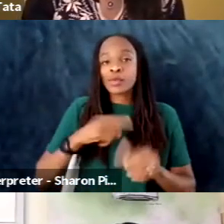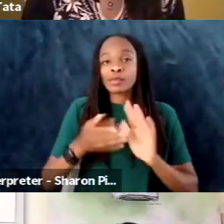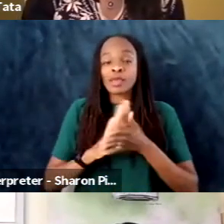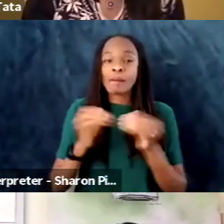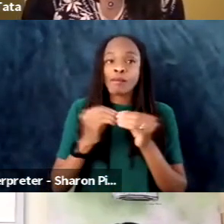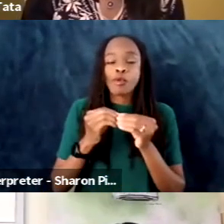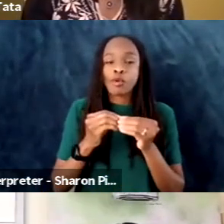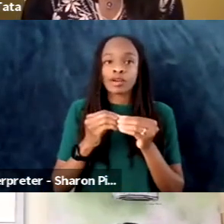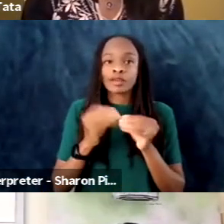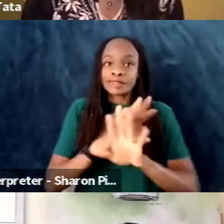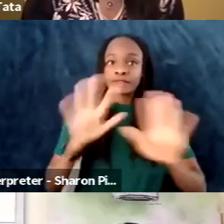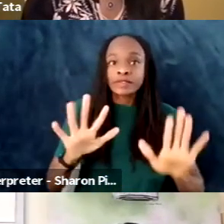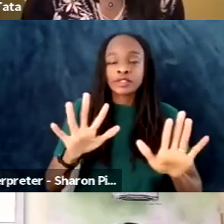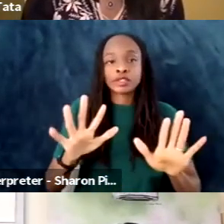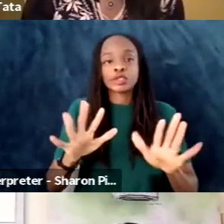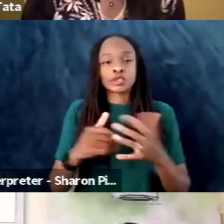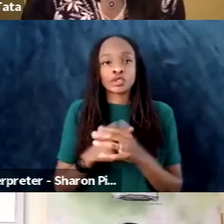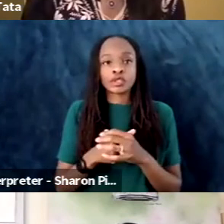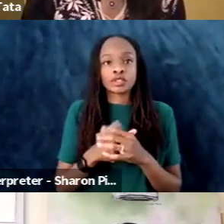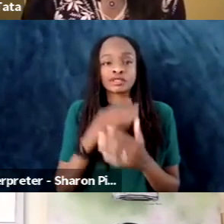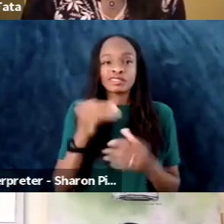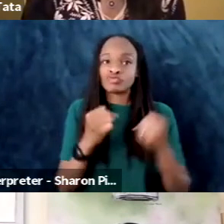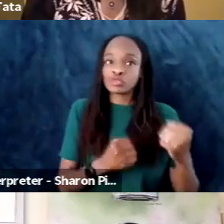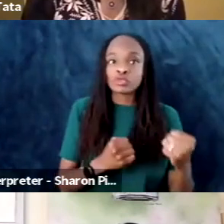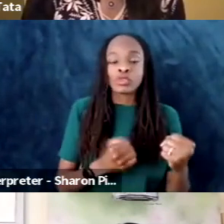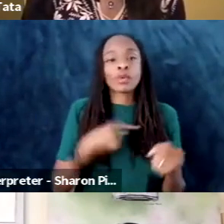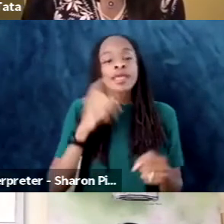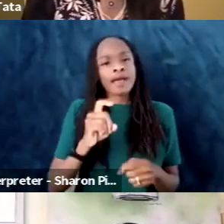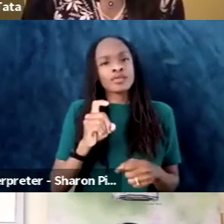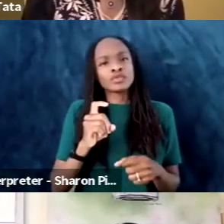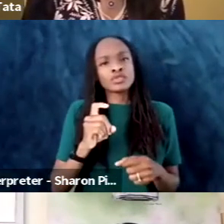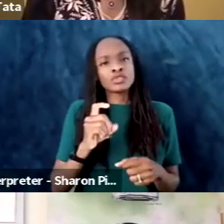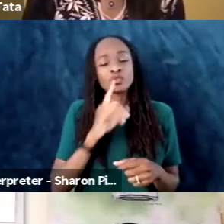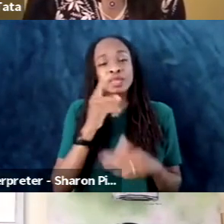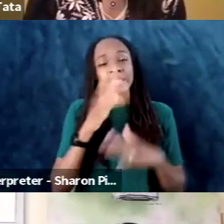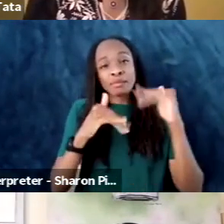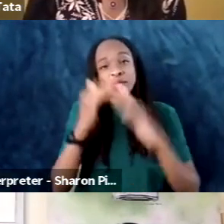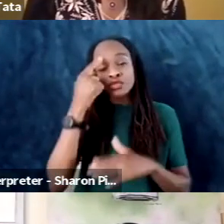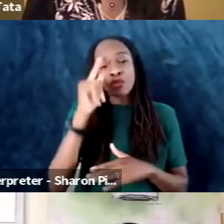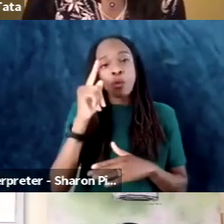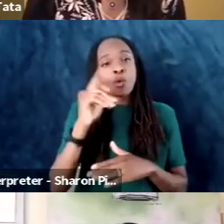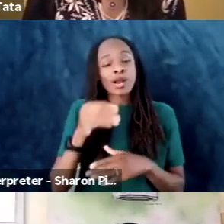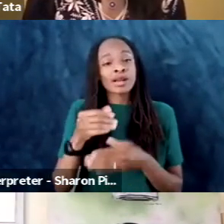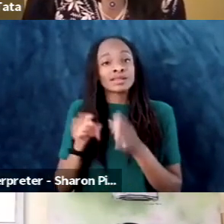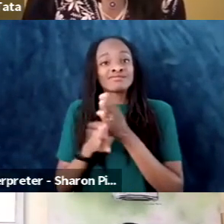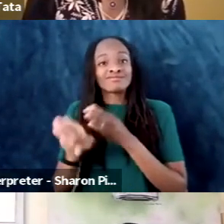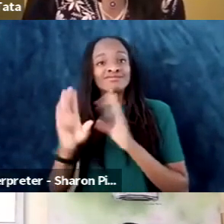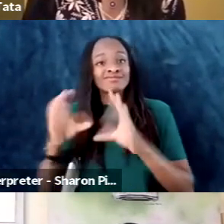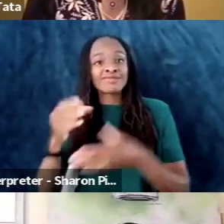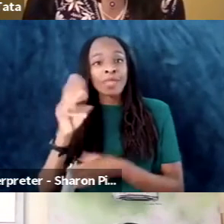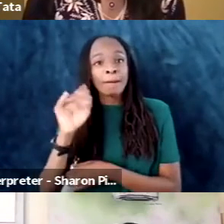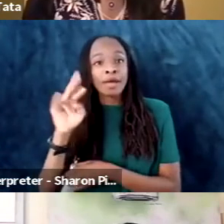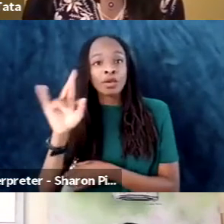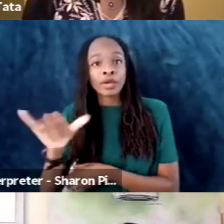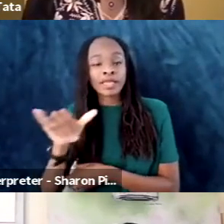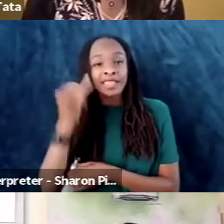provocative? I think, what we say is we have to build even for for minorities. When you build for minorities, even if you think about disability,